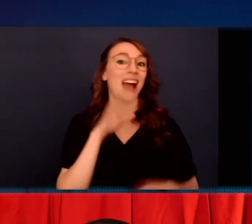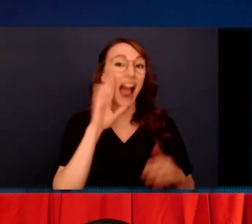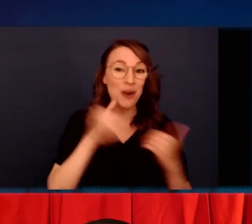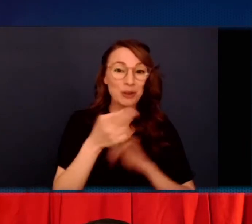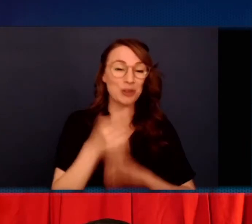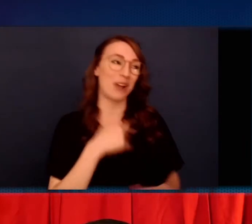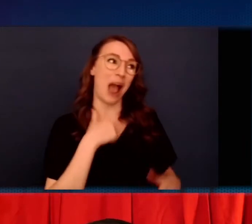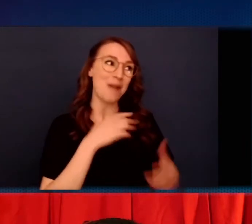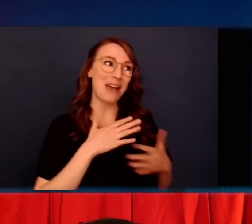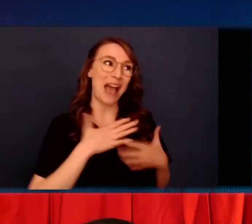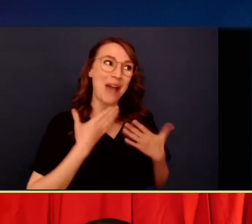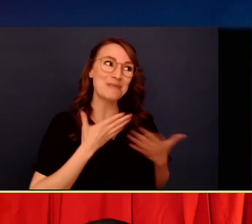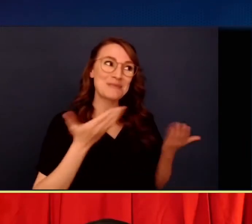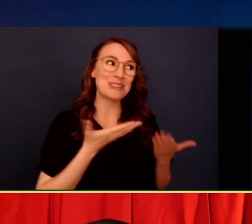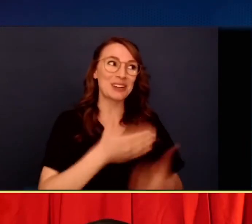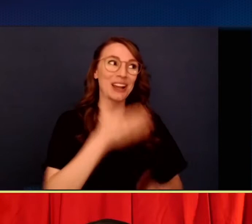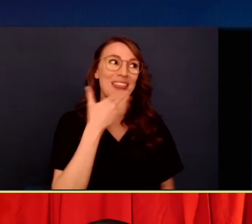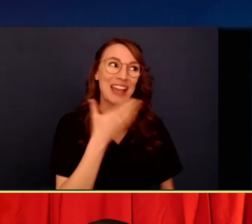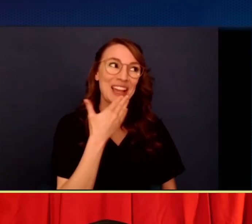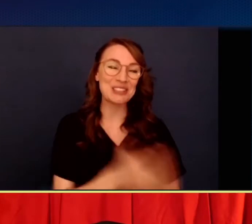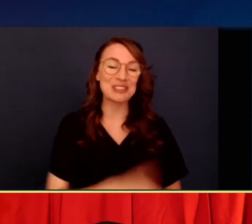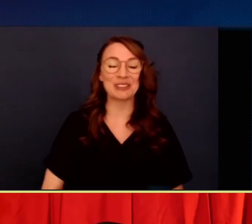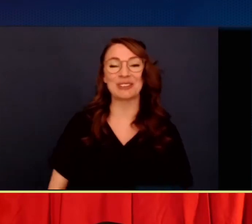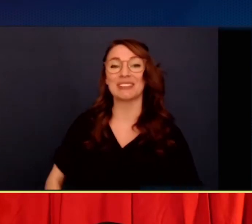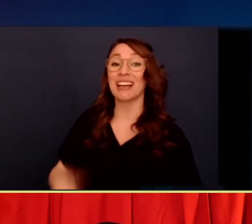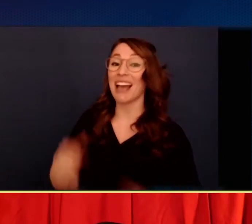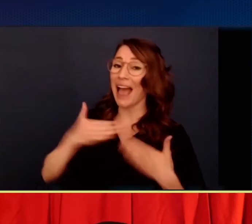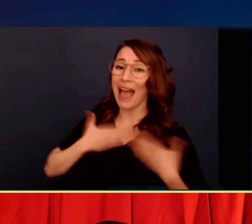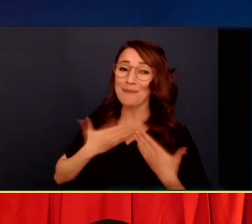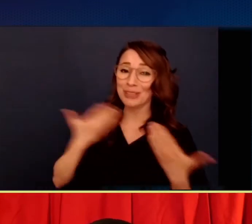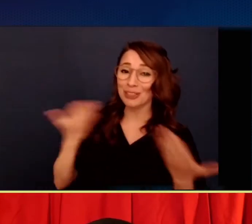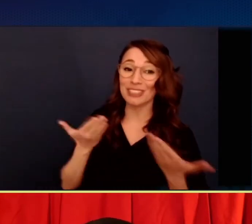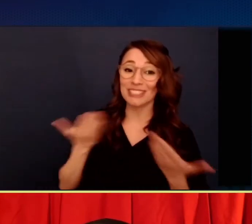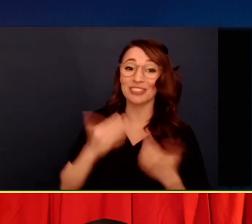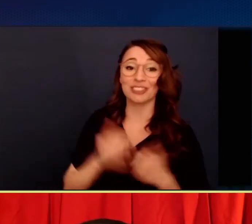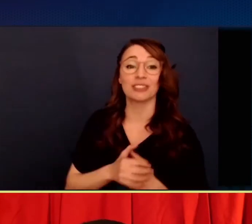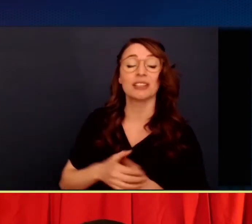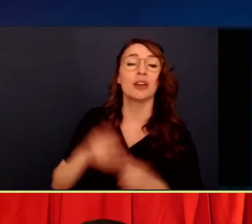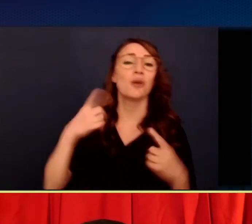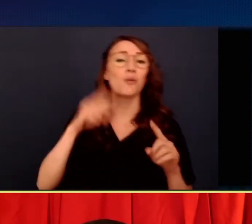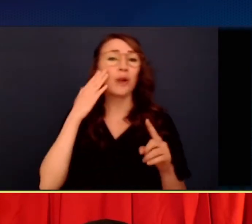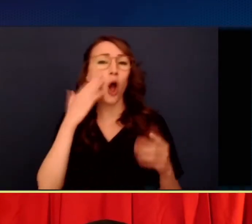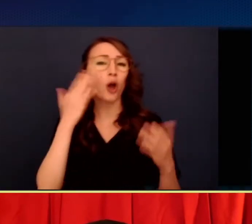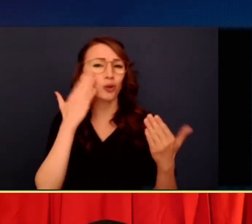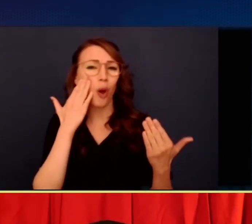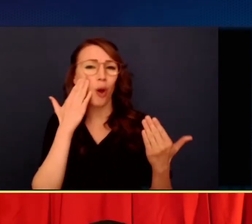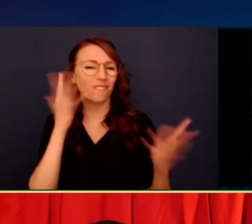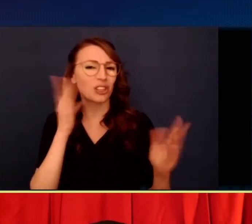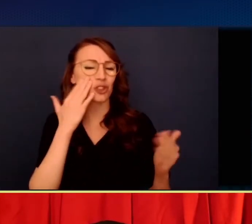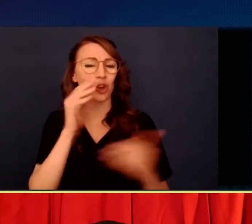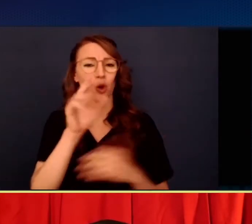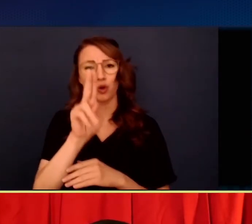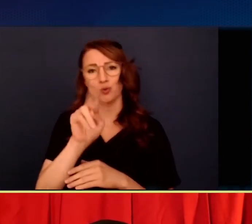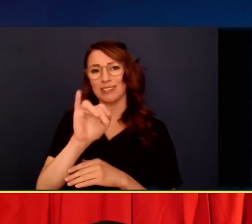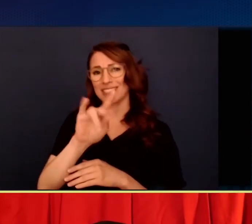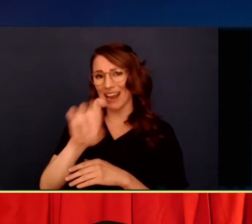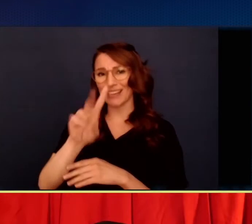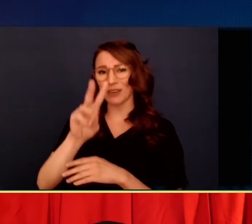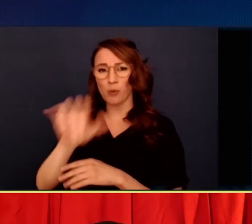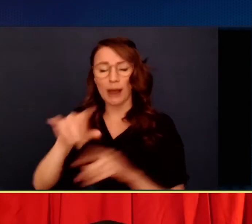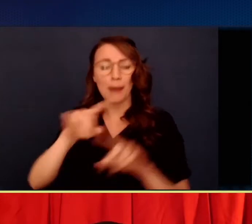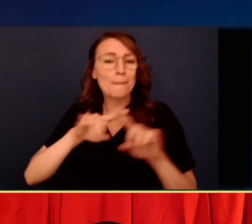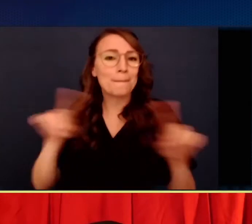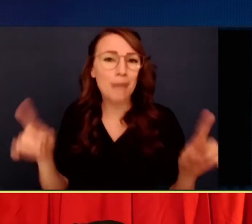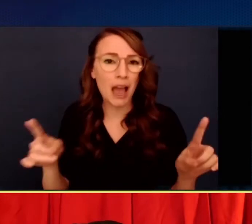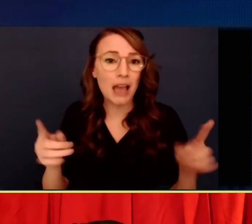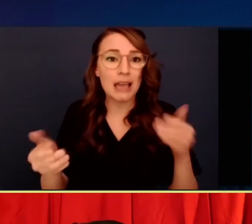Thank you, Rona. So glad to have you. Now, we've all heard of United Way, of course, but maybe people don't know exactly